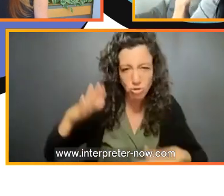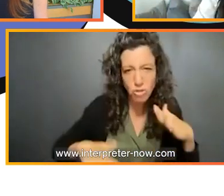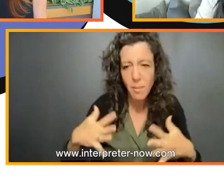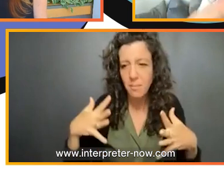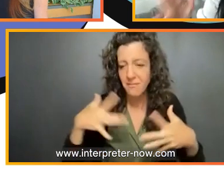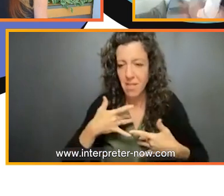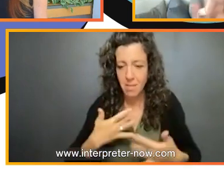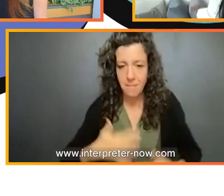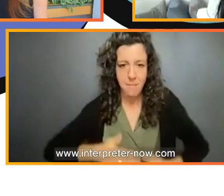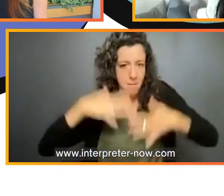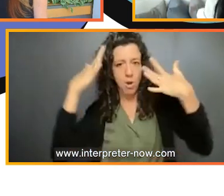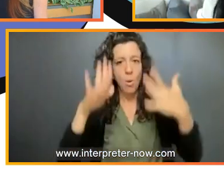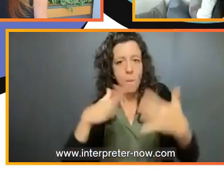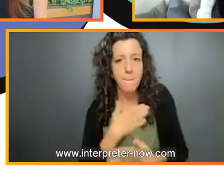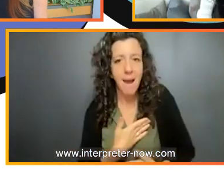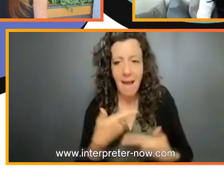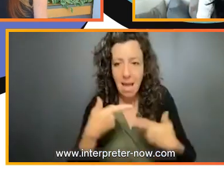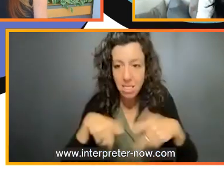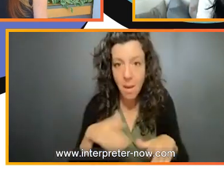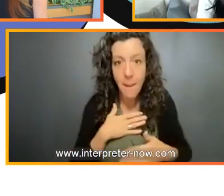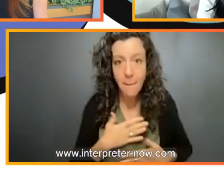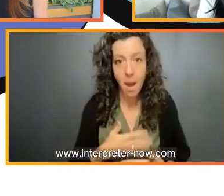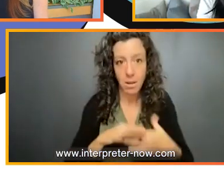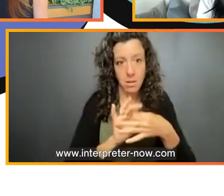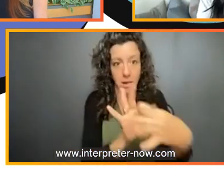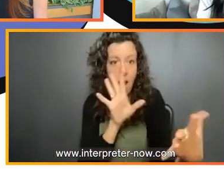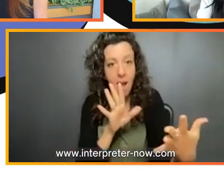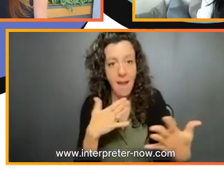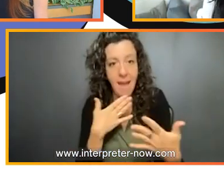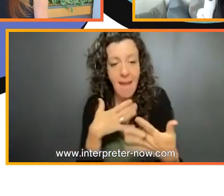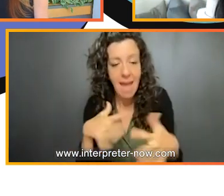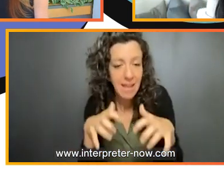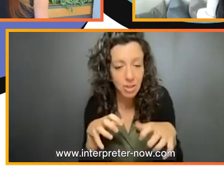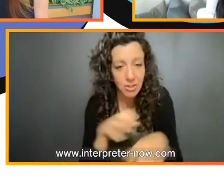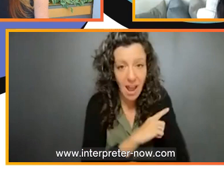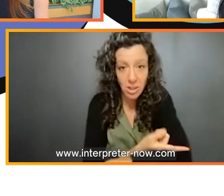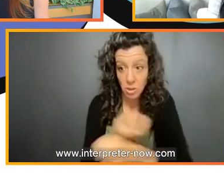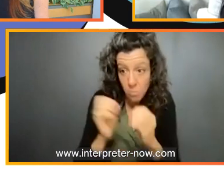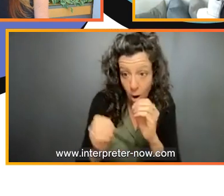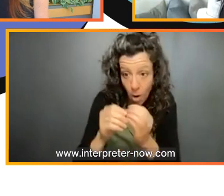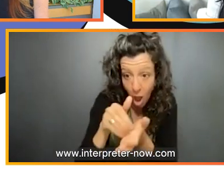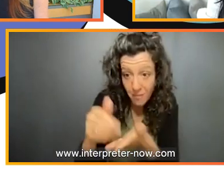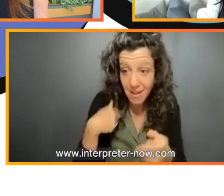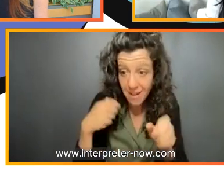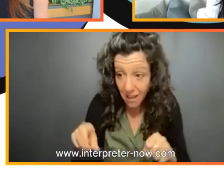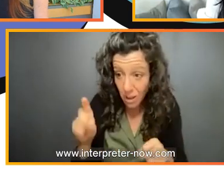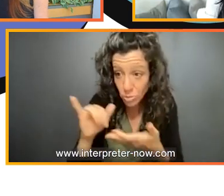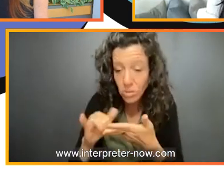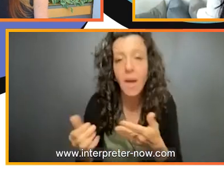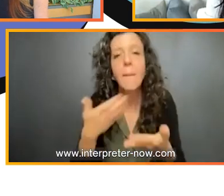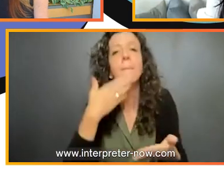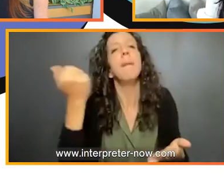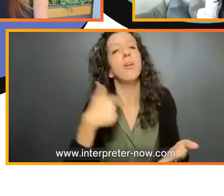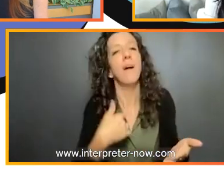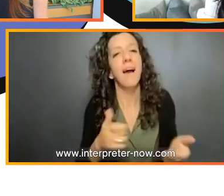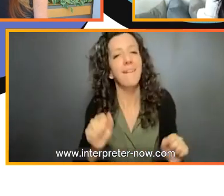mind, in my body, in my spirit, all of it. So that is so critical and important as it relates to healing, and is directly